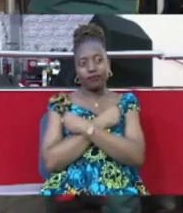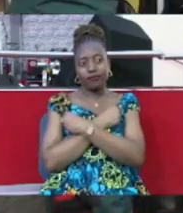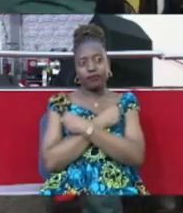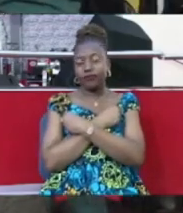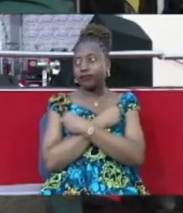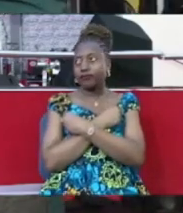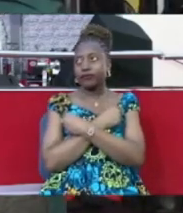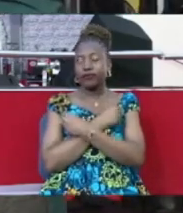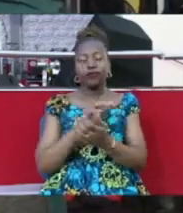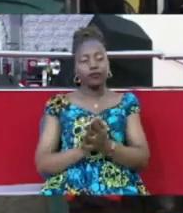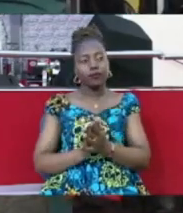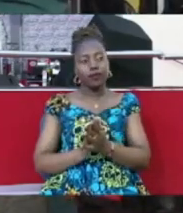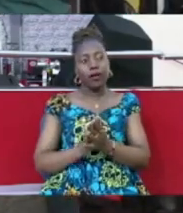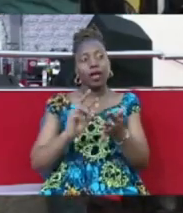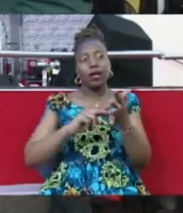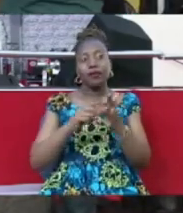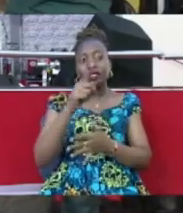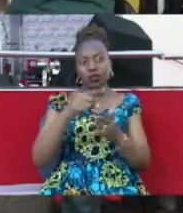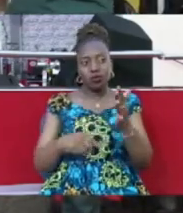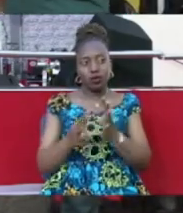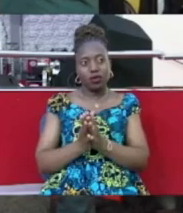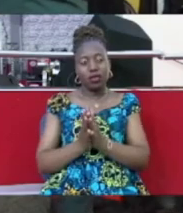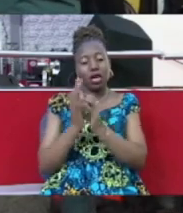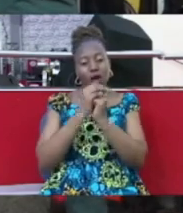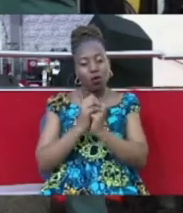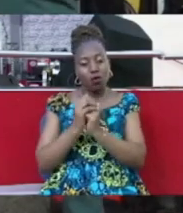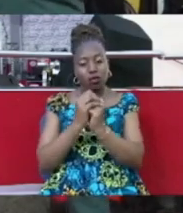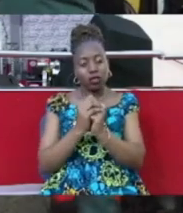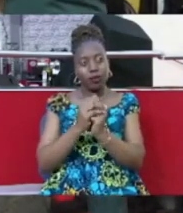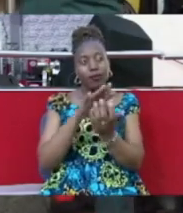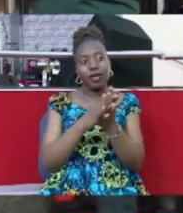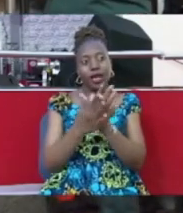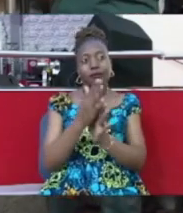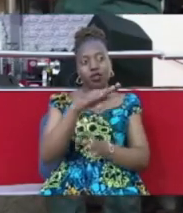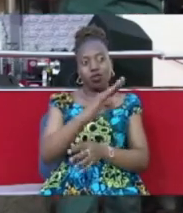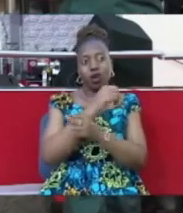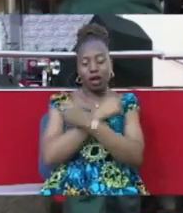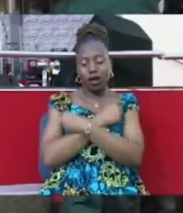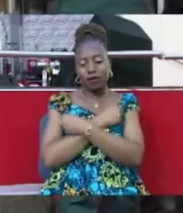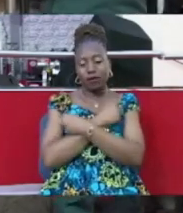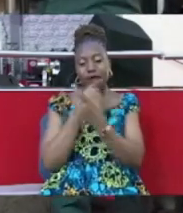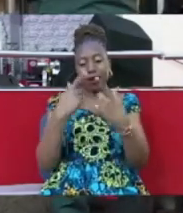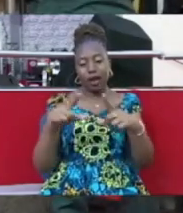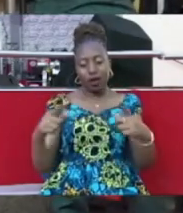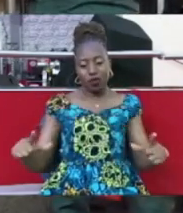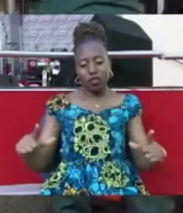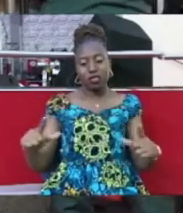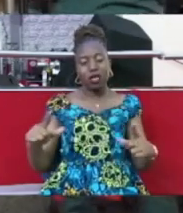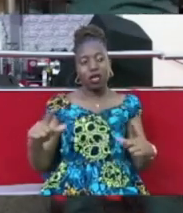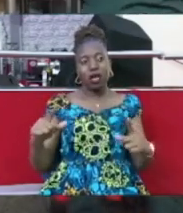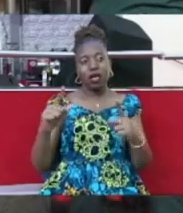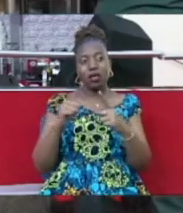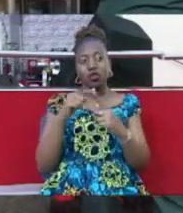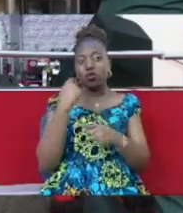unamjua. In other words, worship becomes your love language to Jesus Christ. Ya kwamba ibada ama kuabudu inakuwa ni sehemu mpendeleo yako,